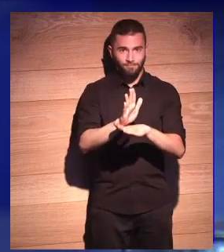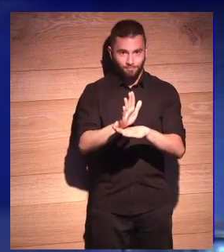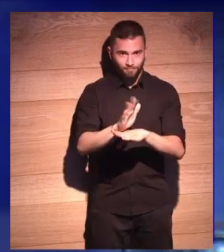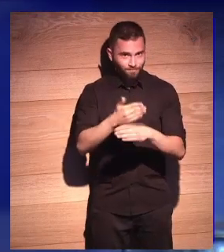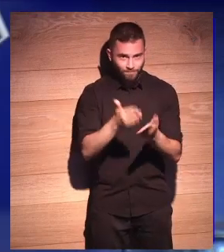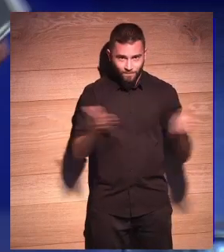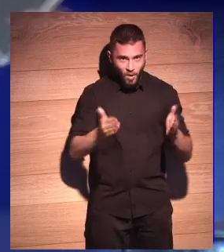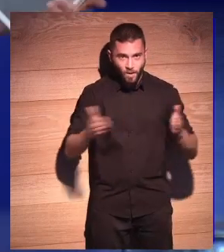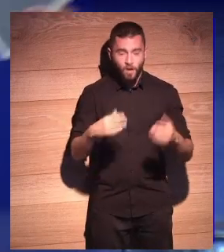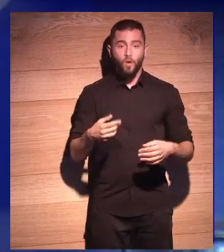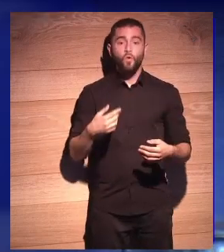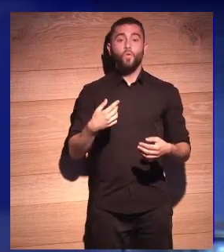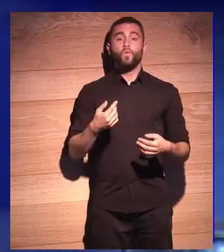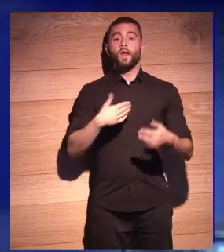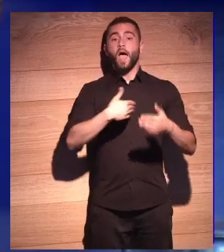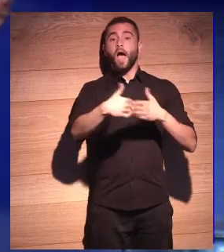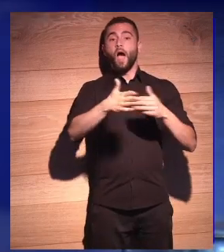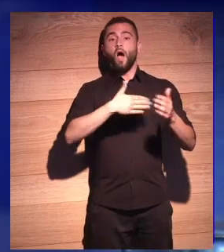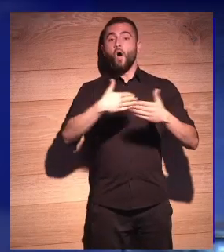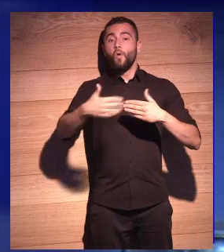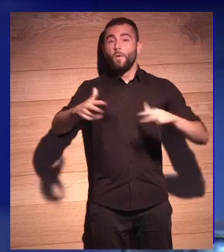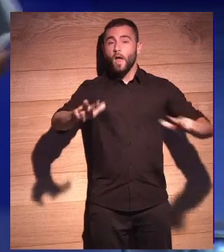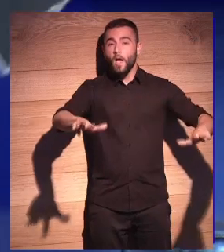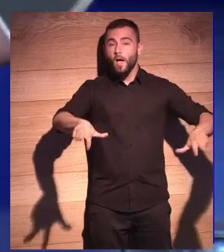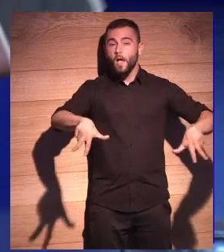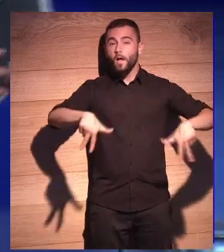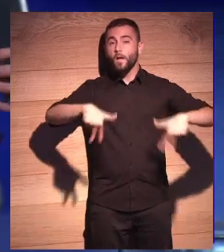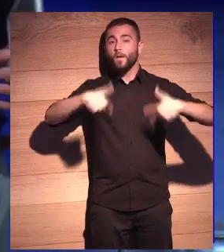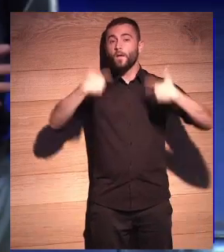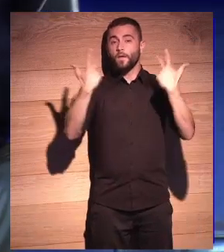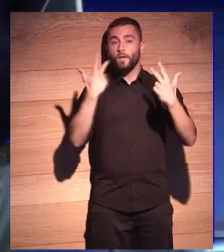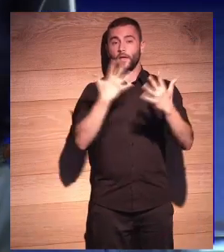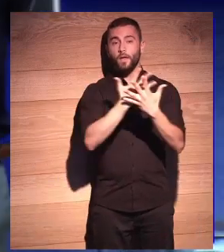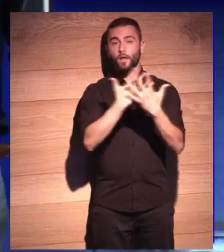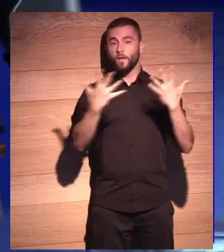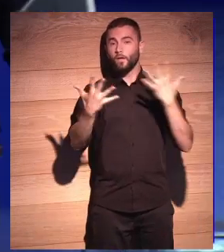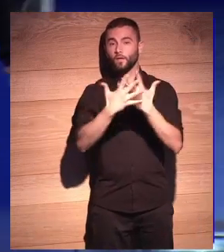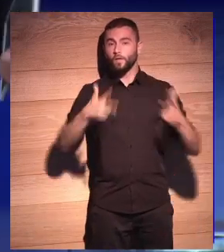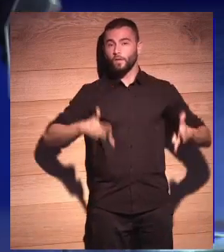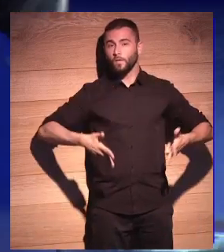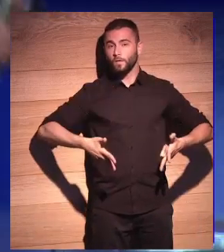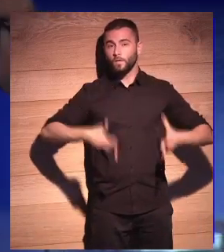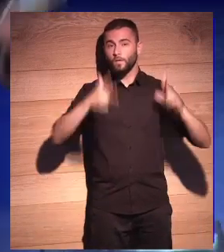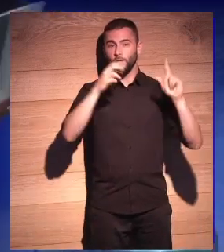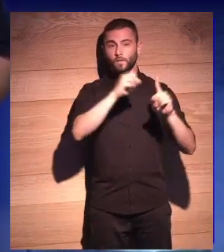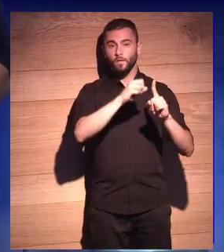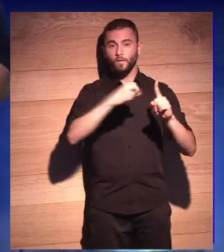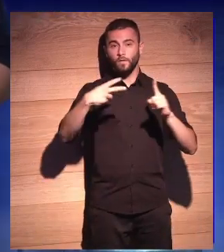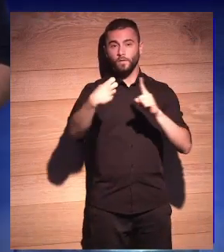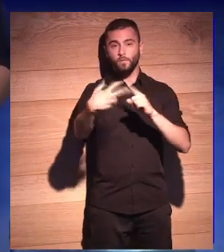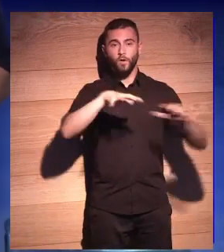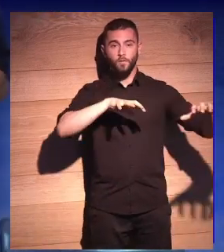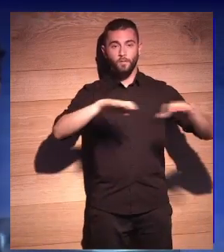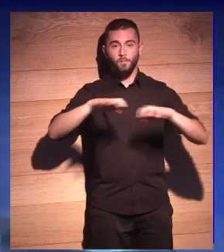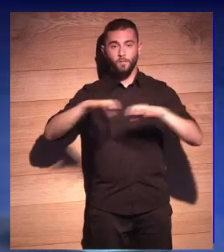to introduce exclusively works that allows to combine from